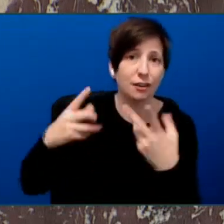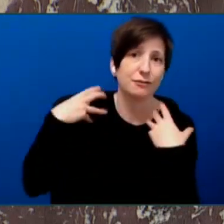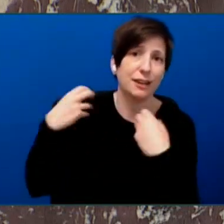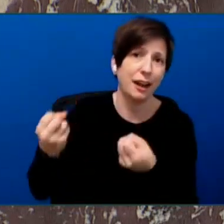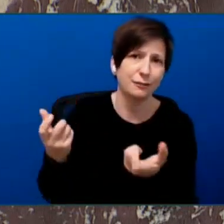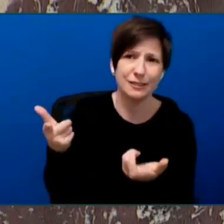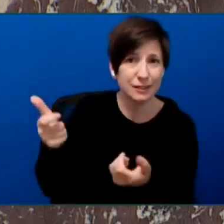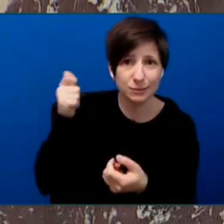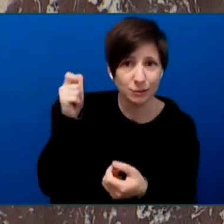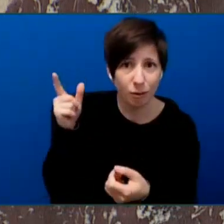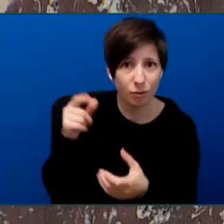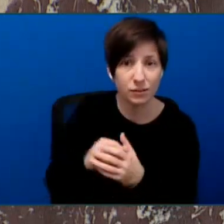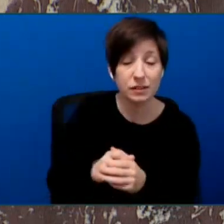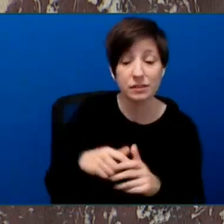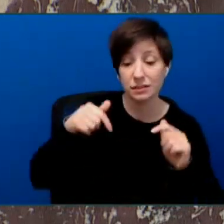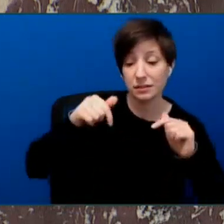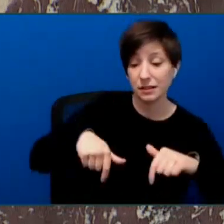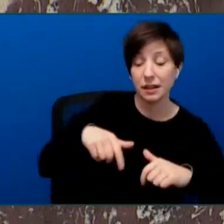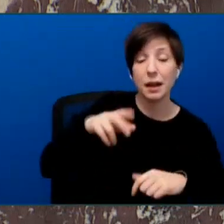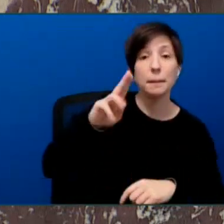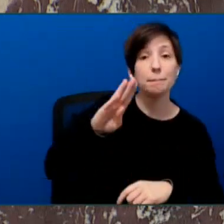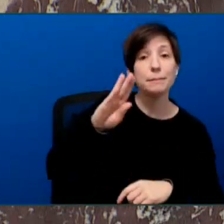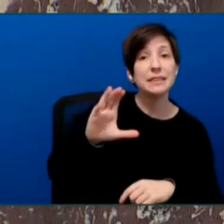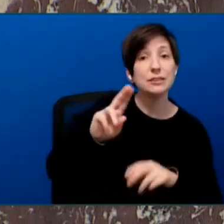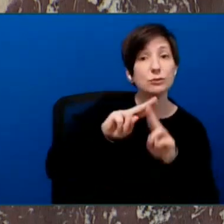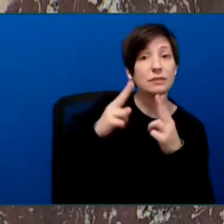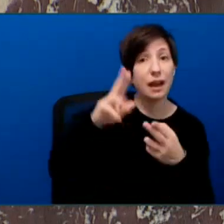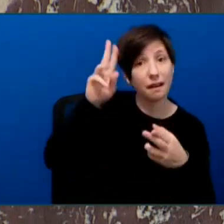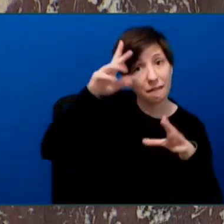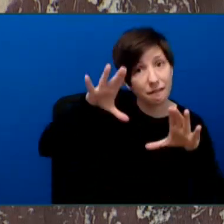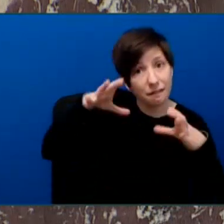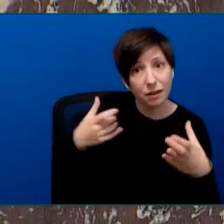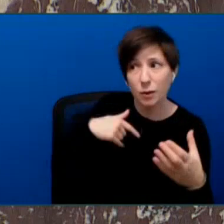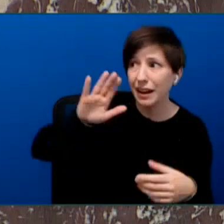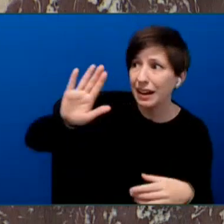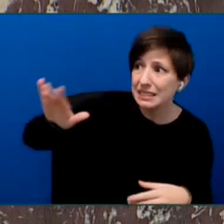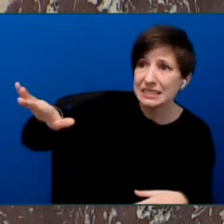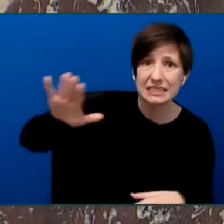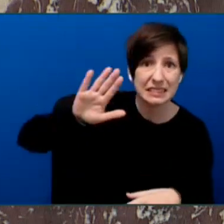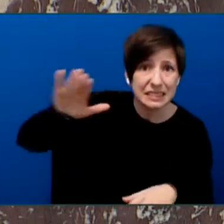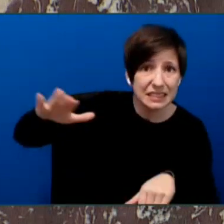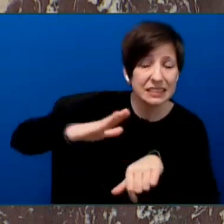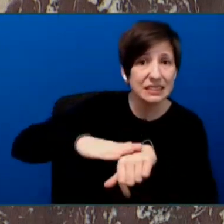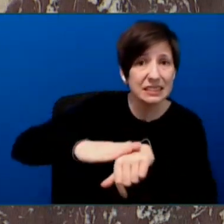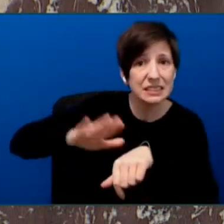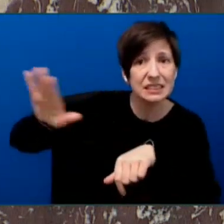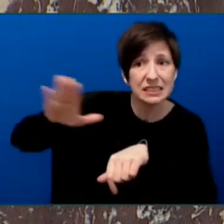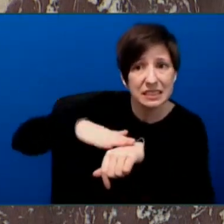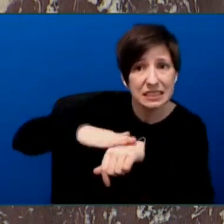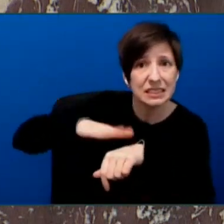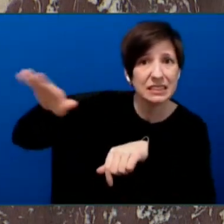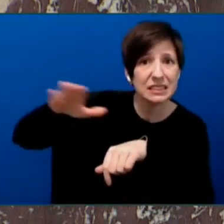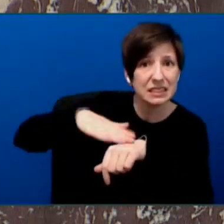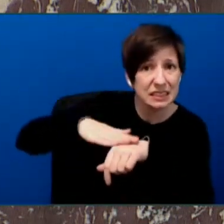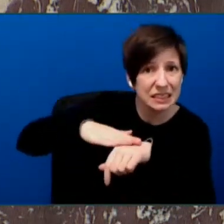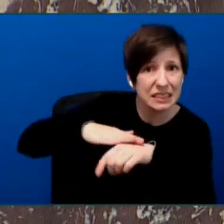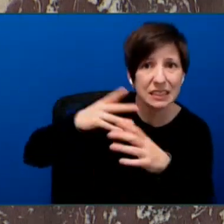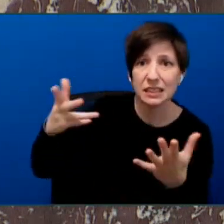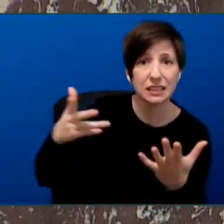raising red flags, urgently warning about the dangers of diversion from the NDP's so-called safe